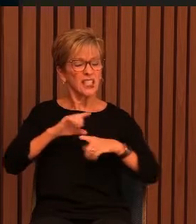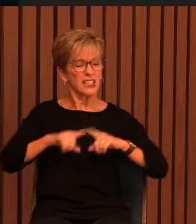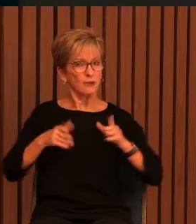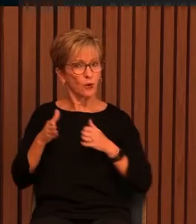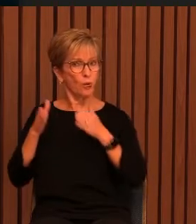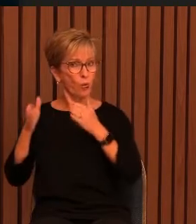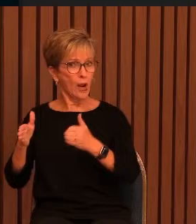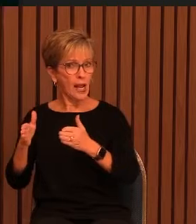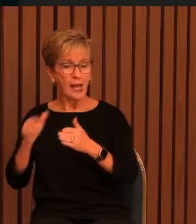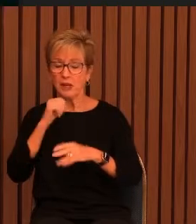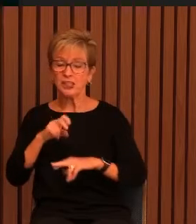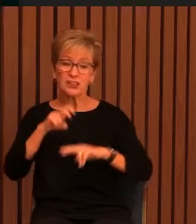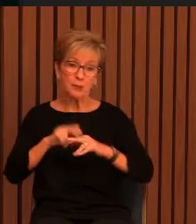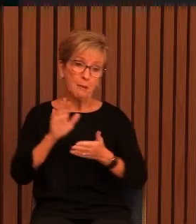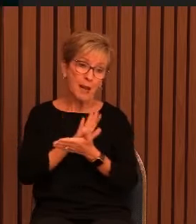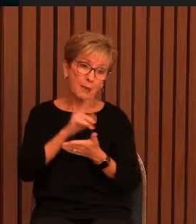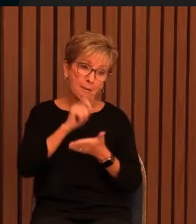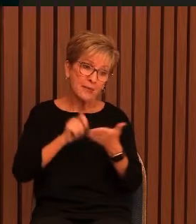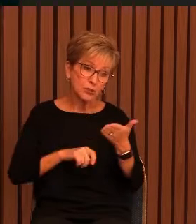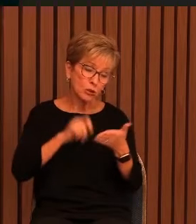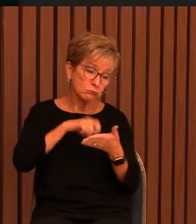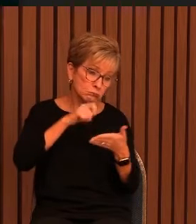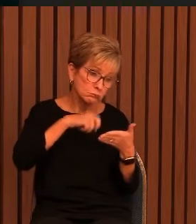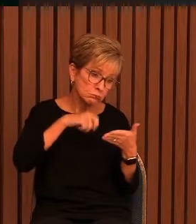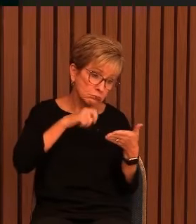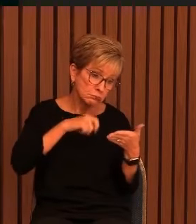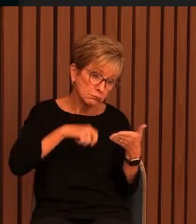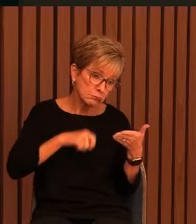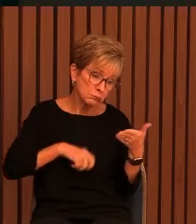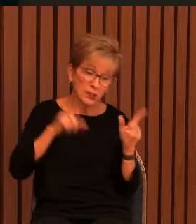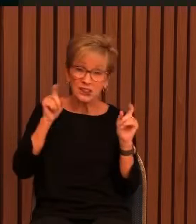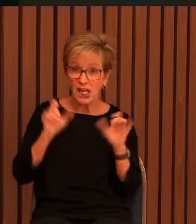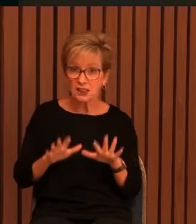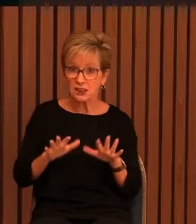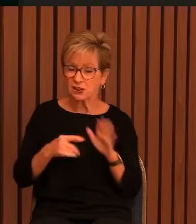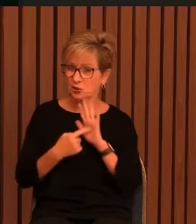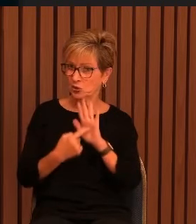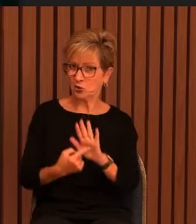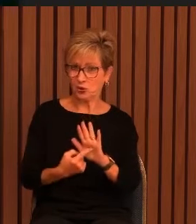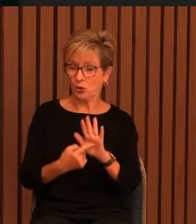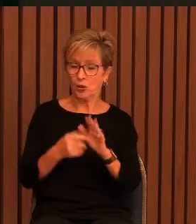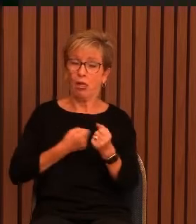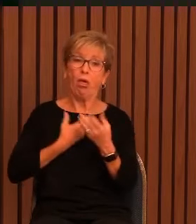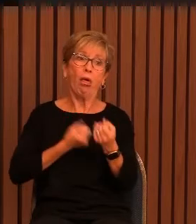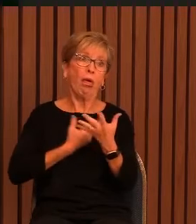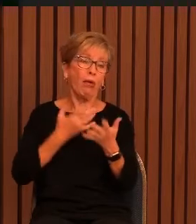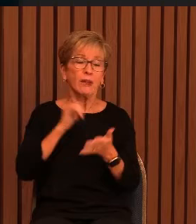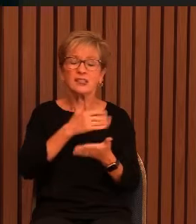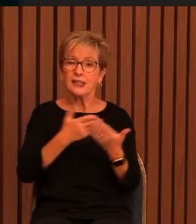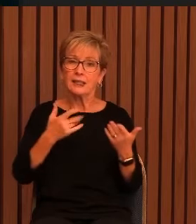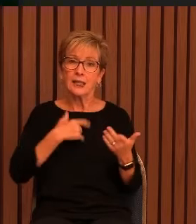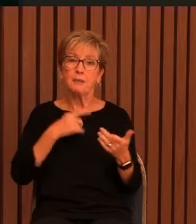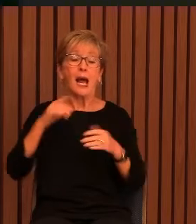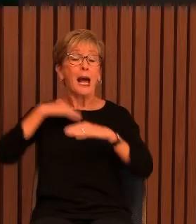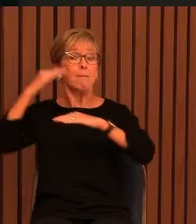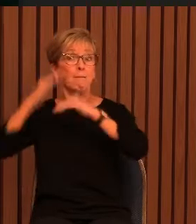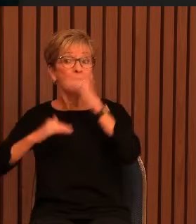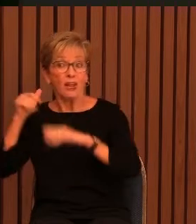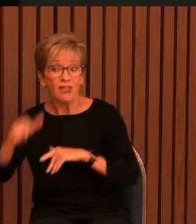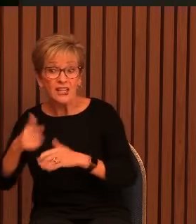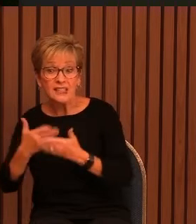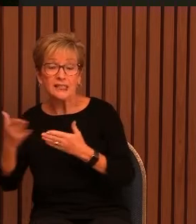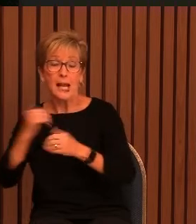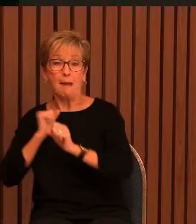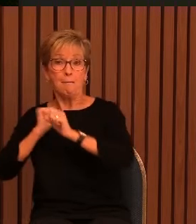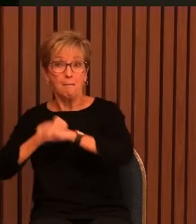way. I'm not sitting down with a paper and pencil and taking a test. I'm showing you I built this thing. or I did this thing that is showing you that I